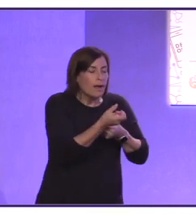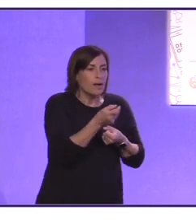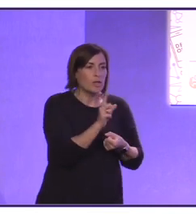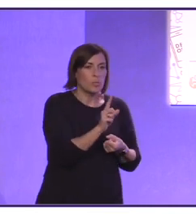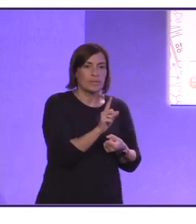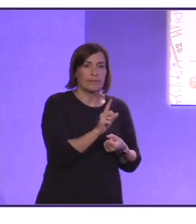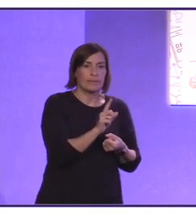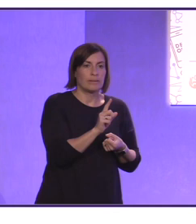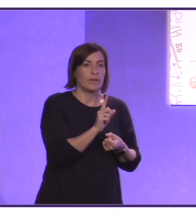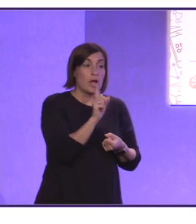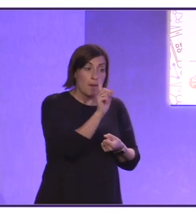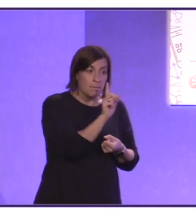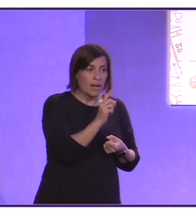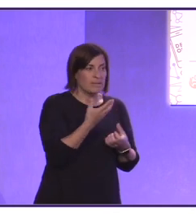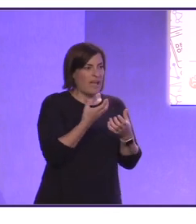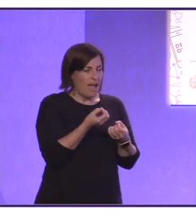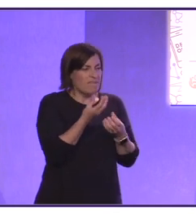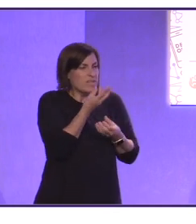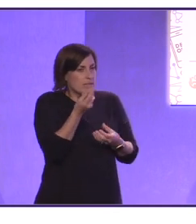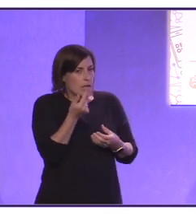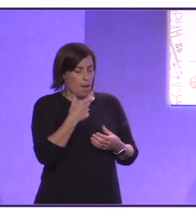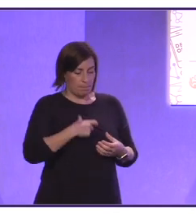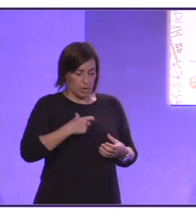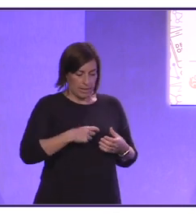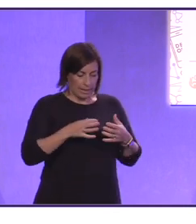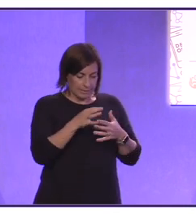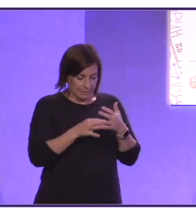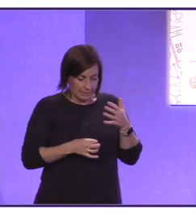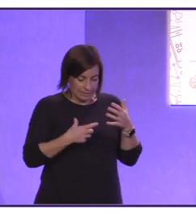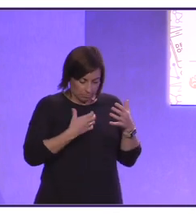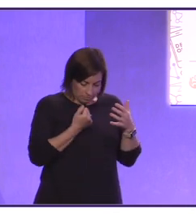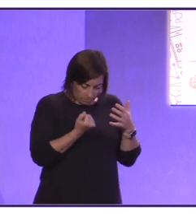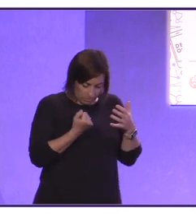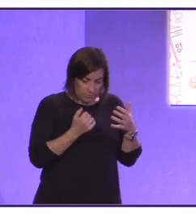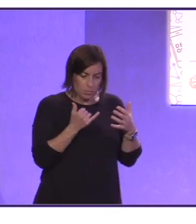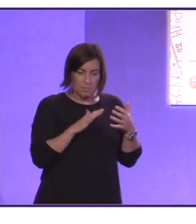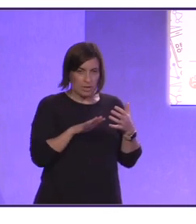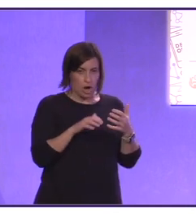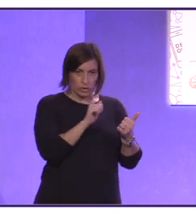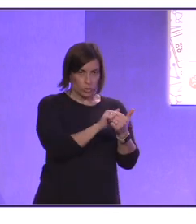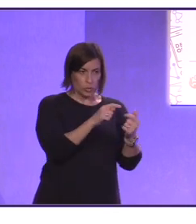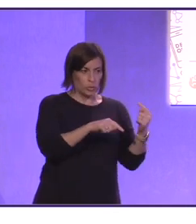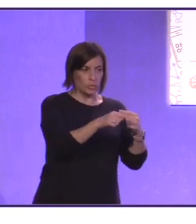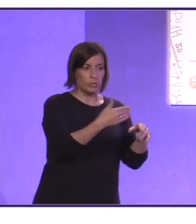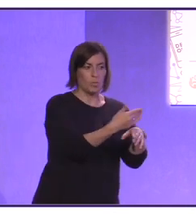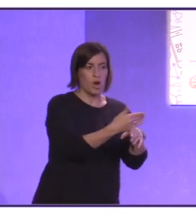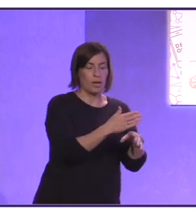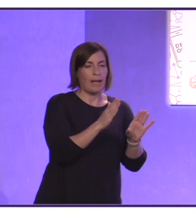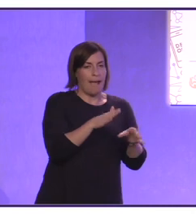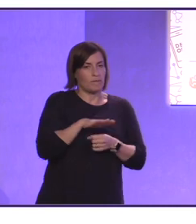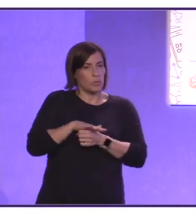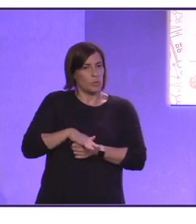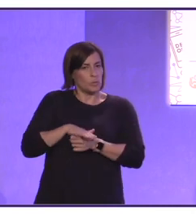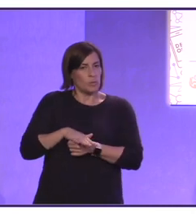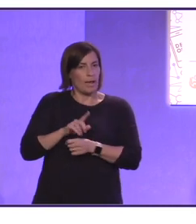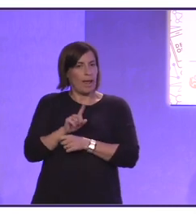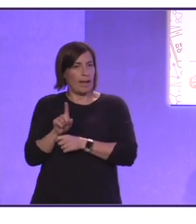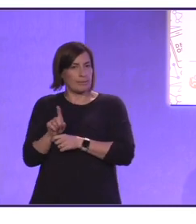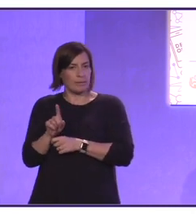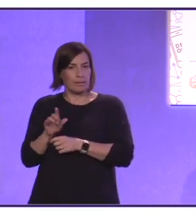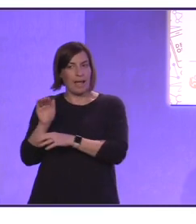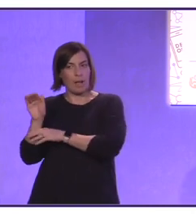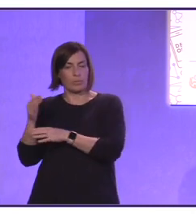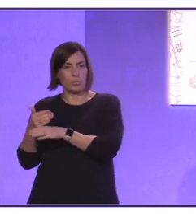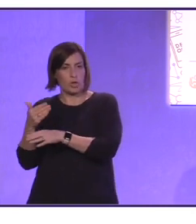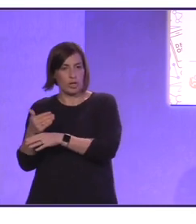that there are these other parts of me that that aren't okay, and to have a balance in how much of that I can bring and be